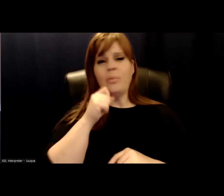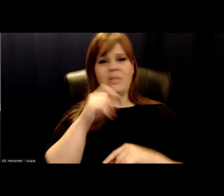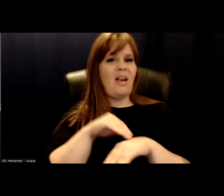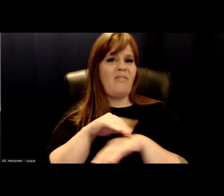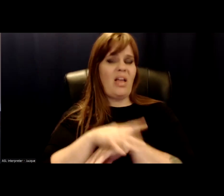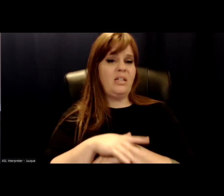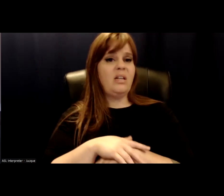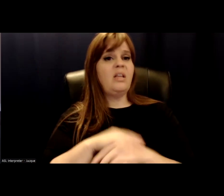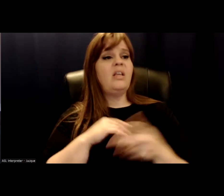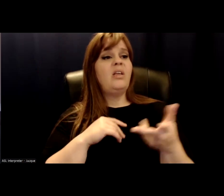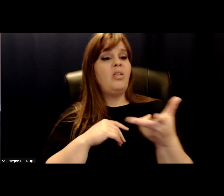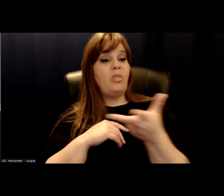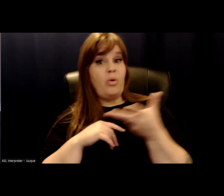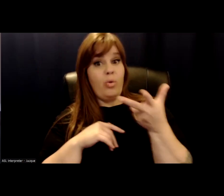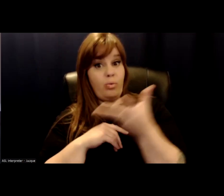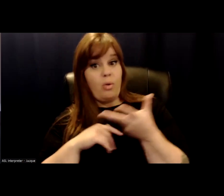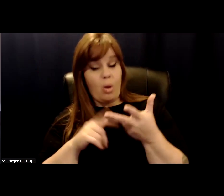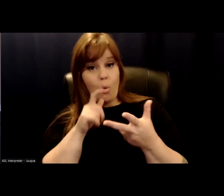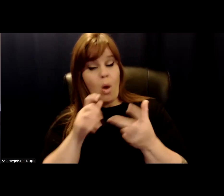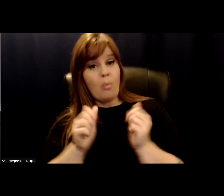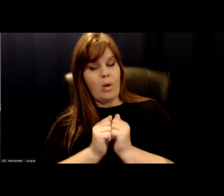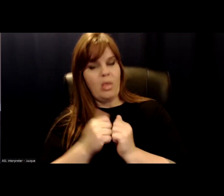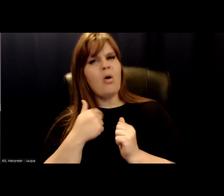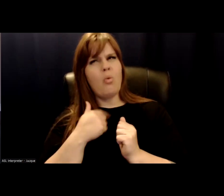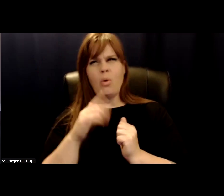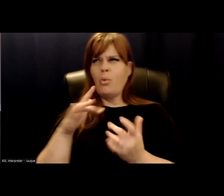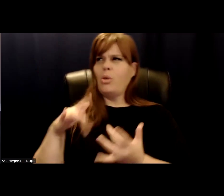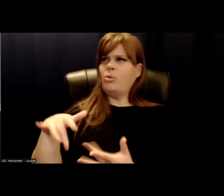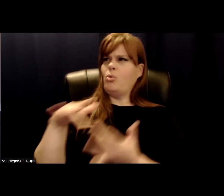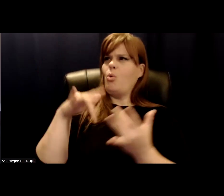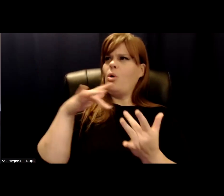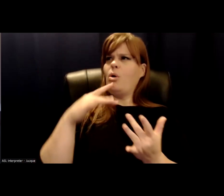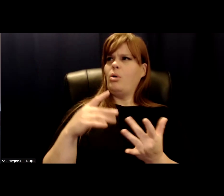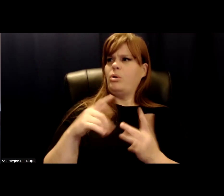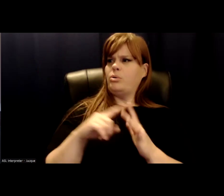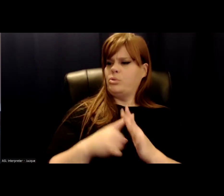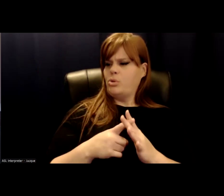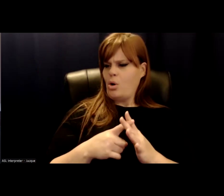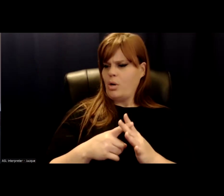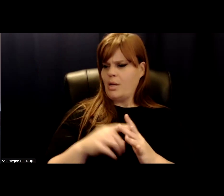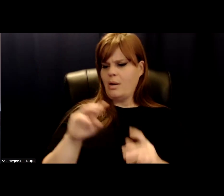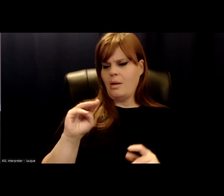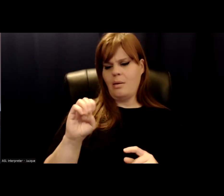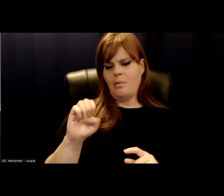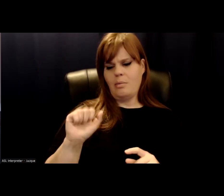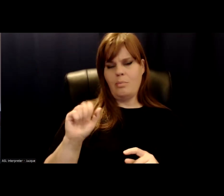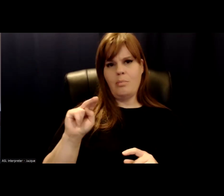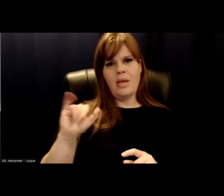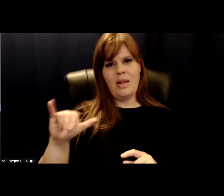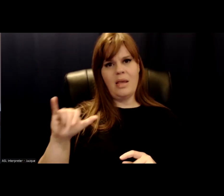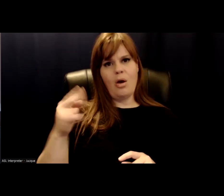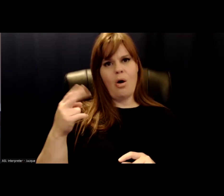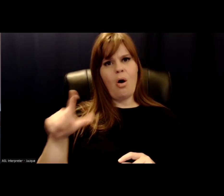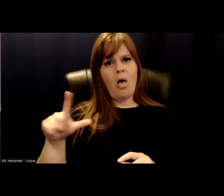am with, we're going on tour next, starting here at Meany Hall on Wednesday, and we just play